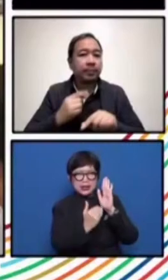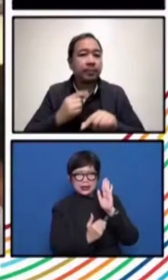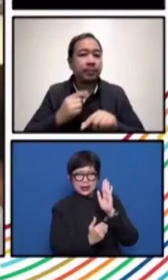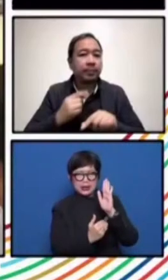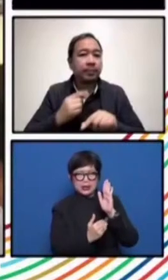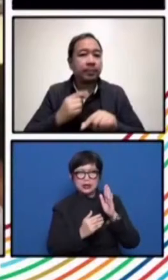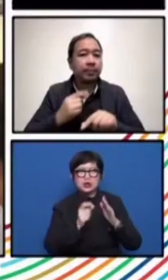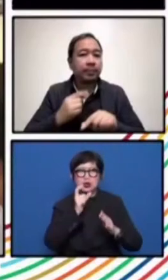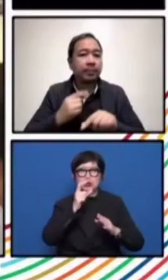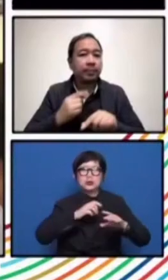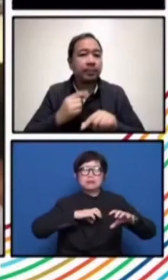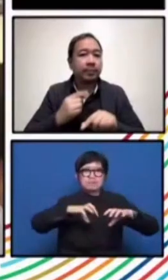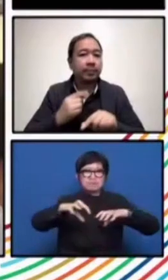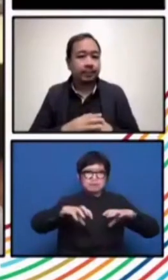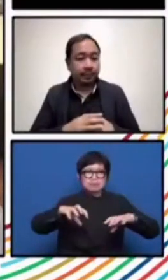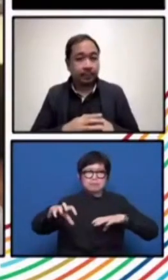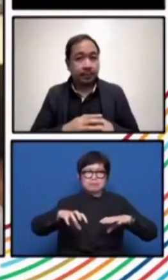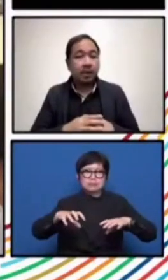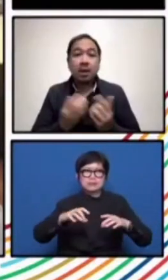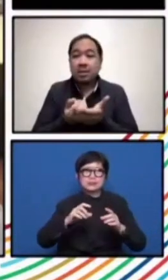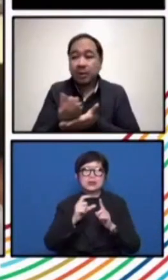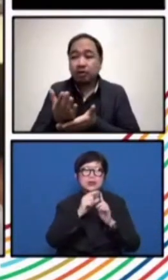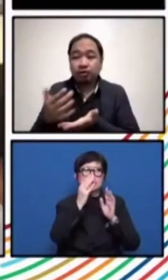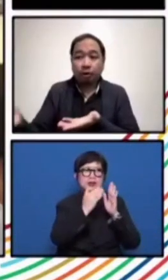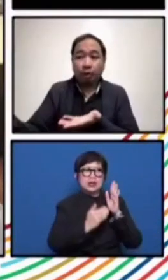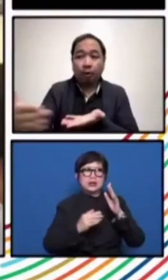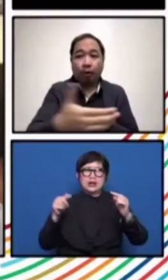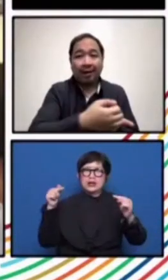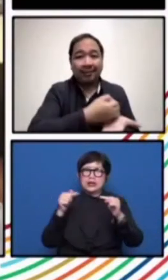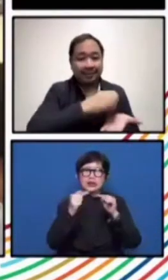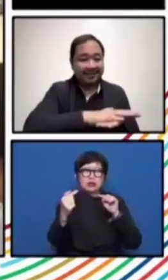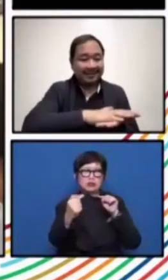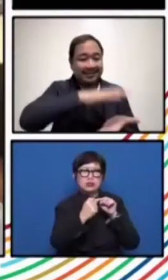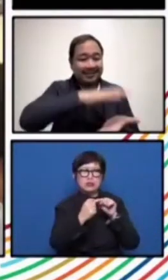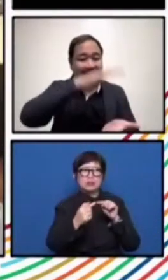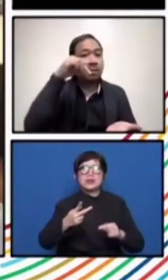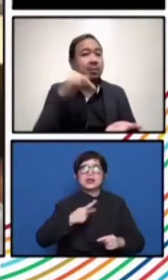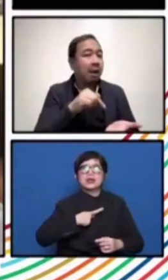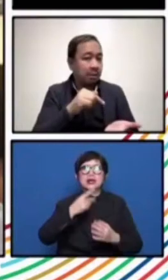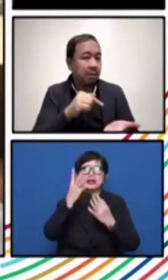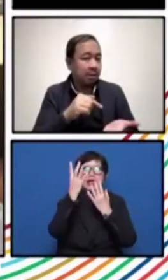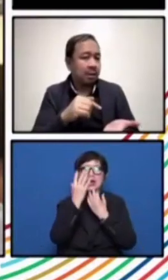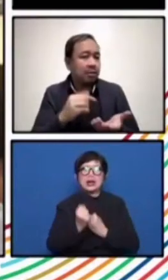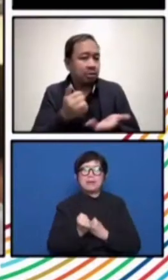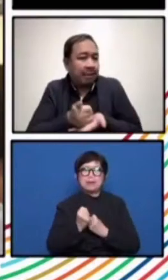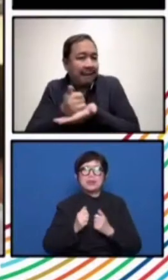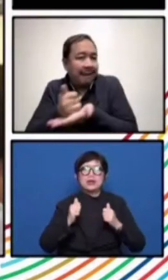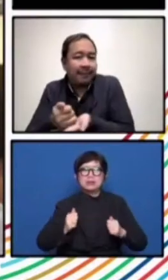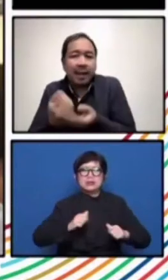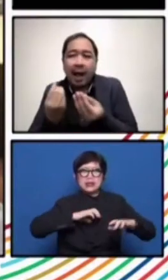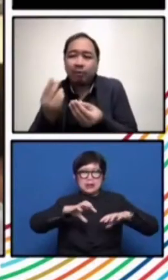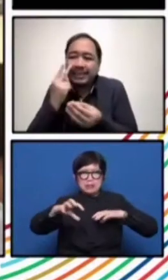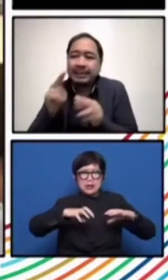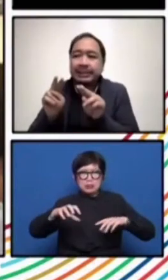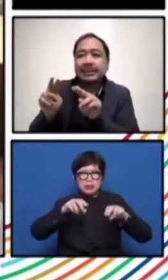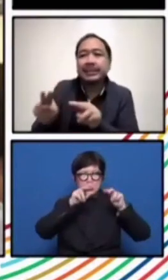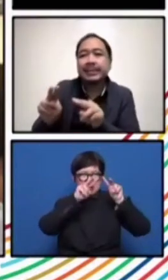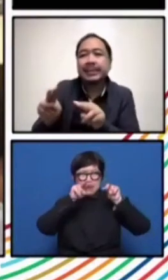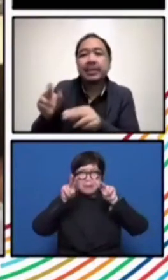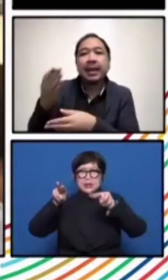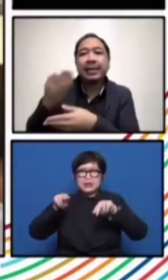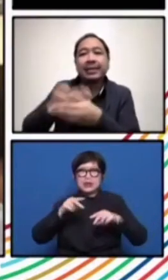will definitely help for better tracking of progress on disability the inclusive development thank